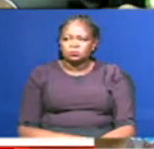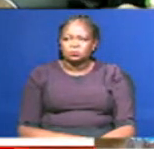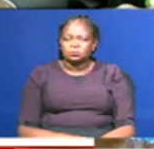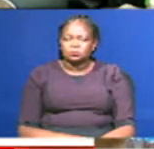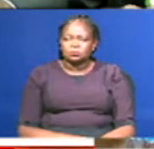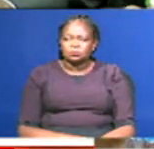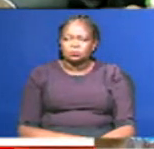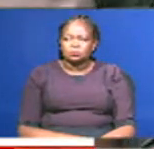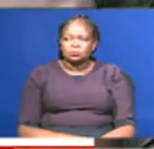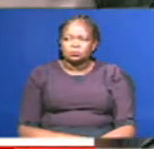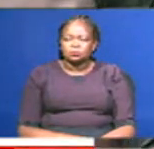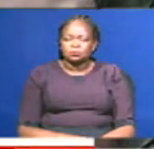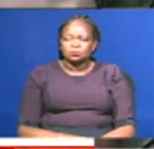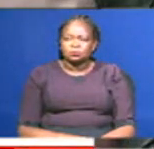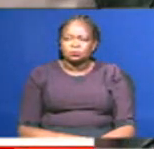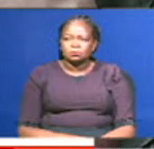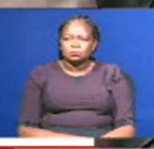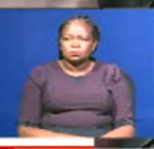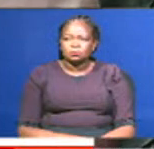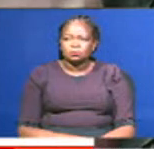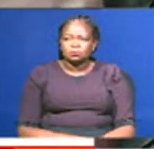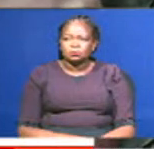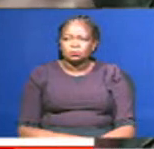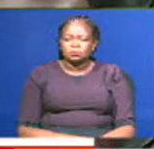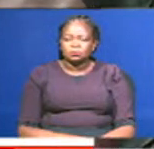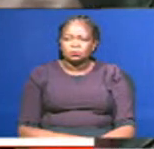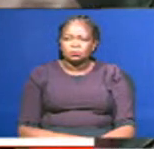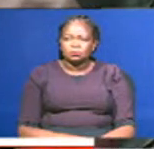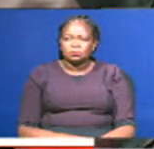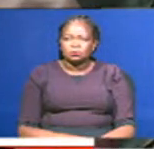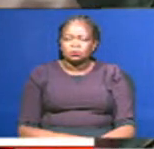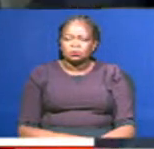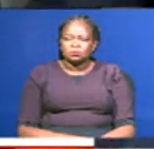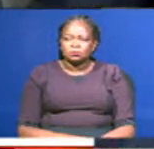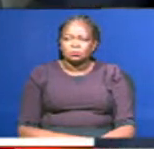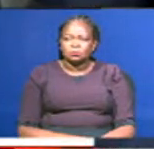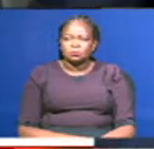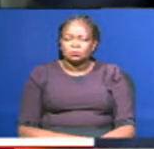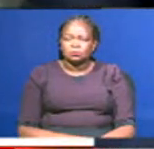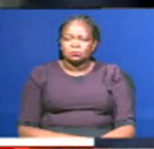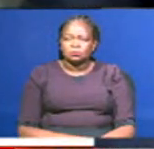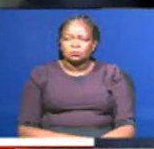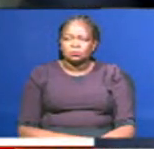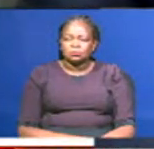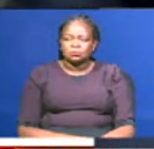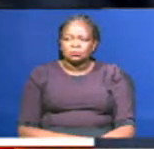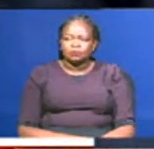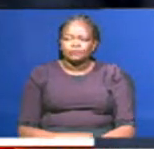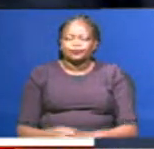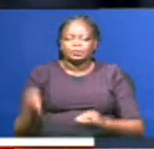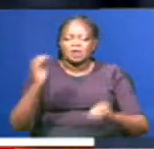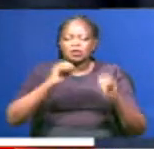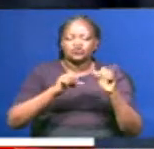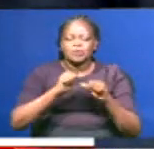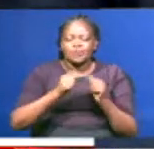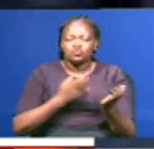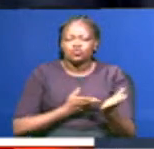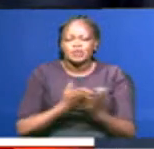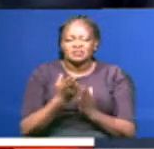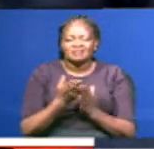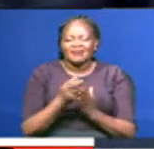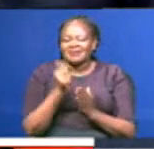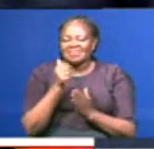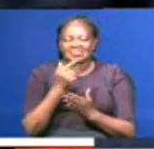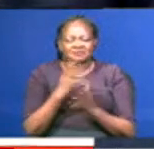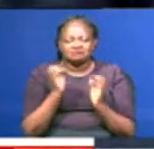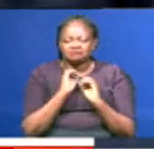Everything Everywhere All at Once became the most successful film in terms of awards. You know, election is about integrity. Nothing else is